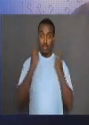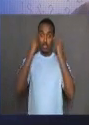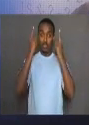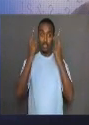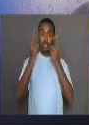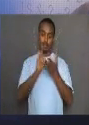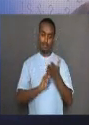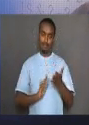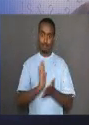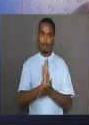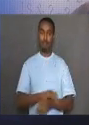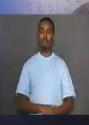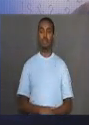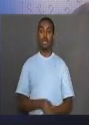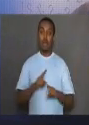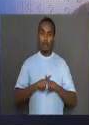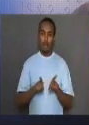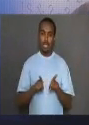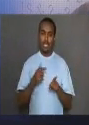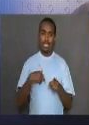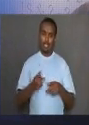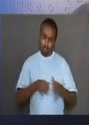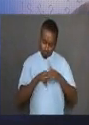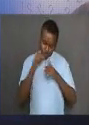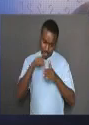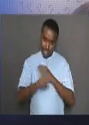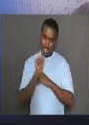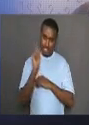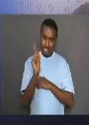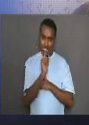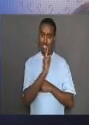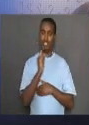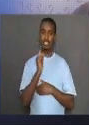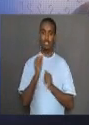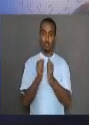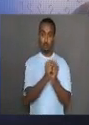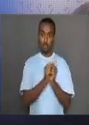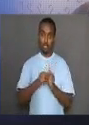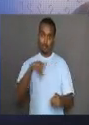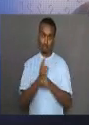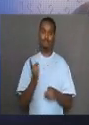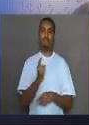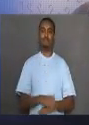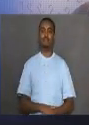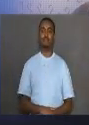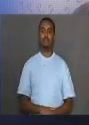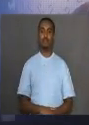understand the passage. But let us go through each together to make sure.